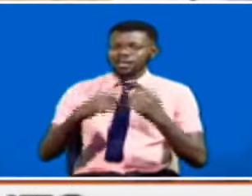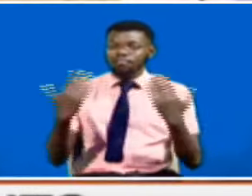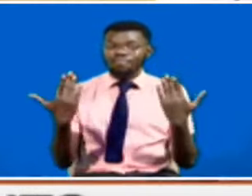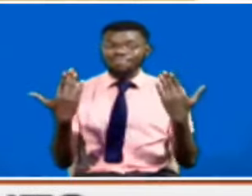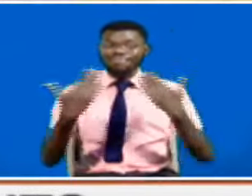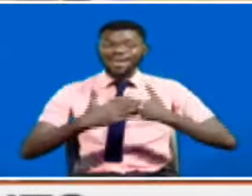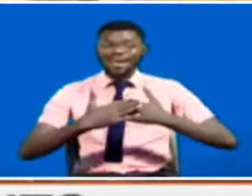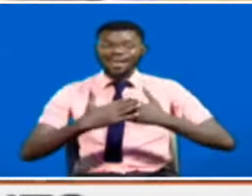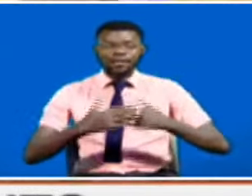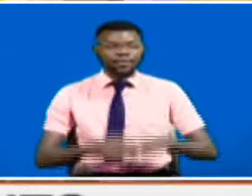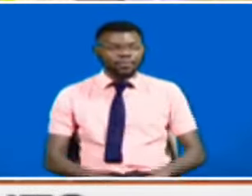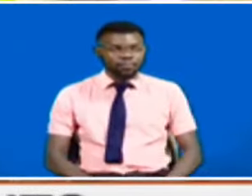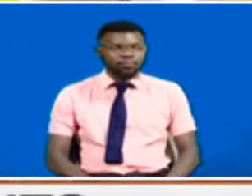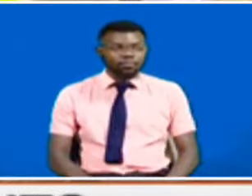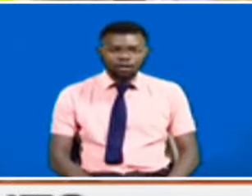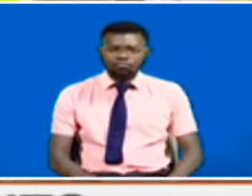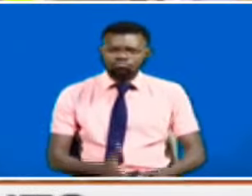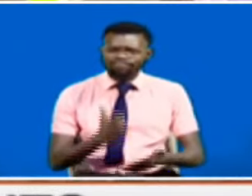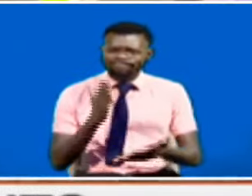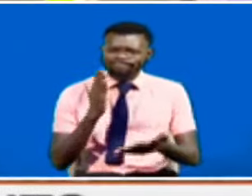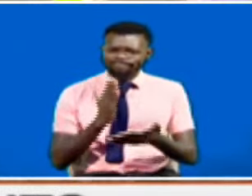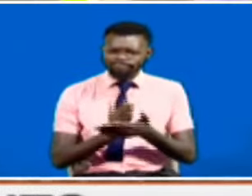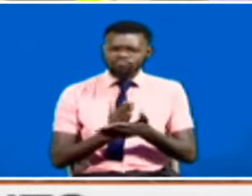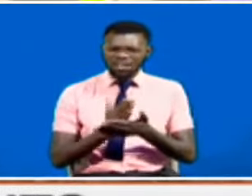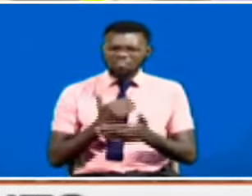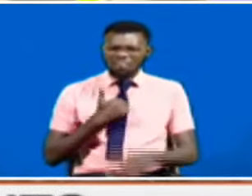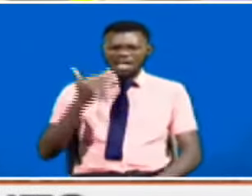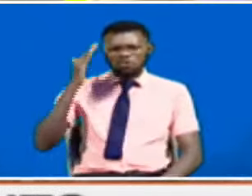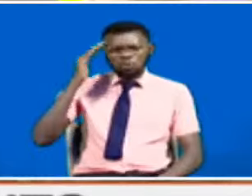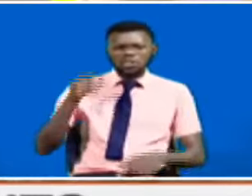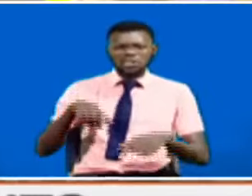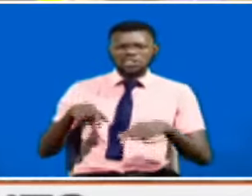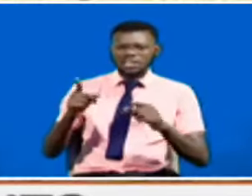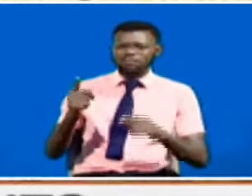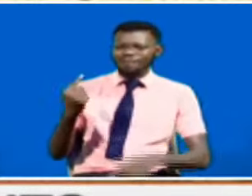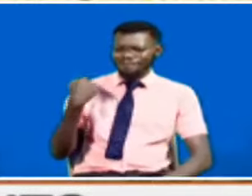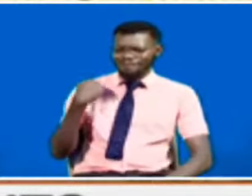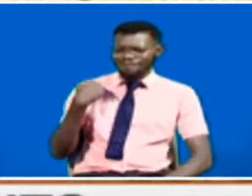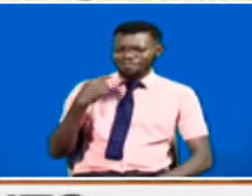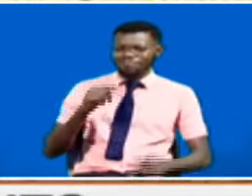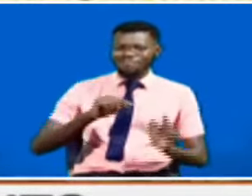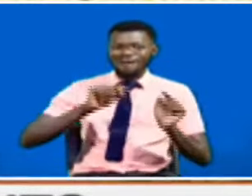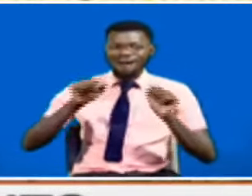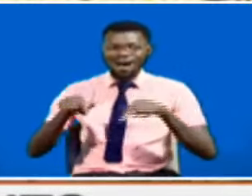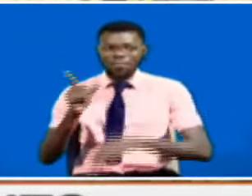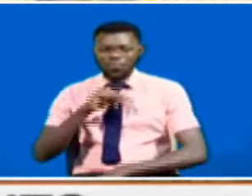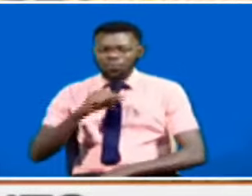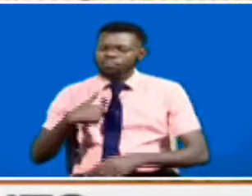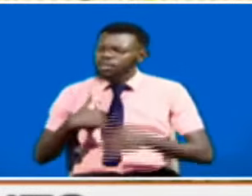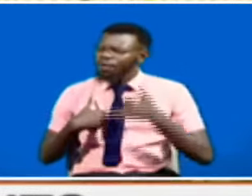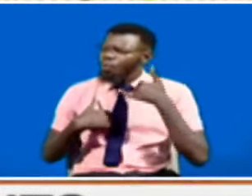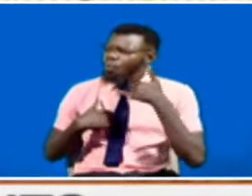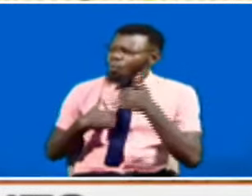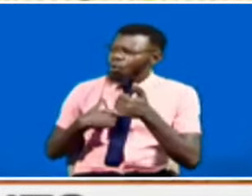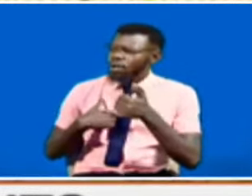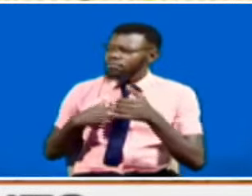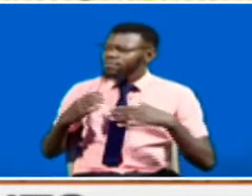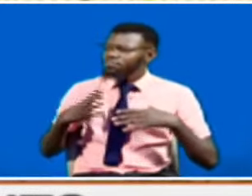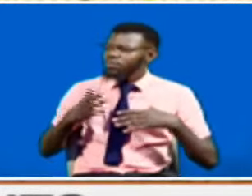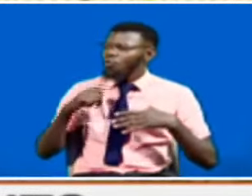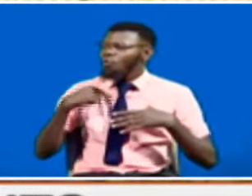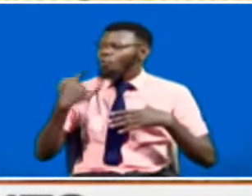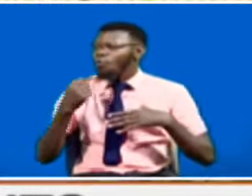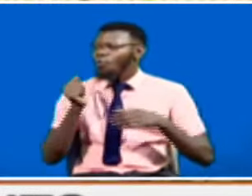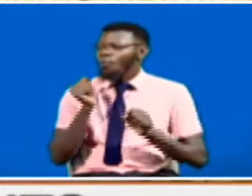sana, ni kama kweli nilikuwa najua alikuwa hapa. Nikapiga simu nikaambiwa na wahudumu wa hapa